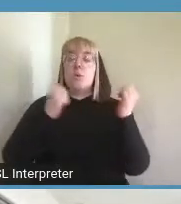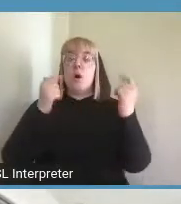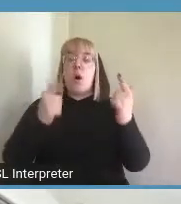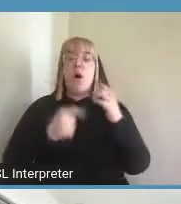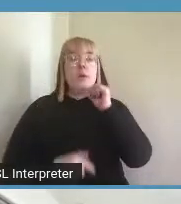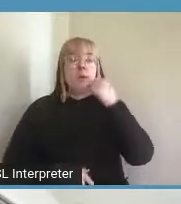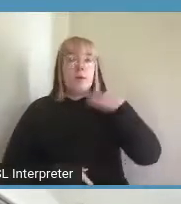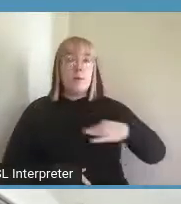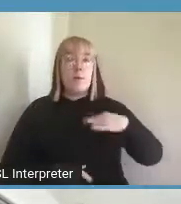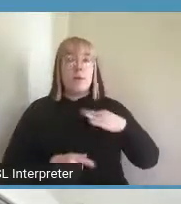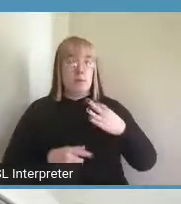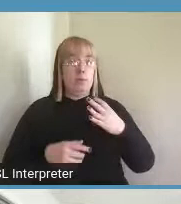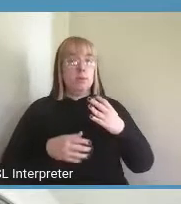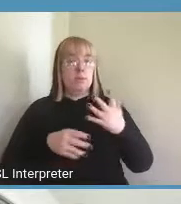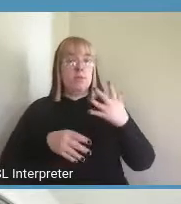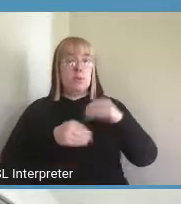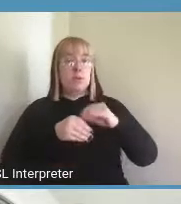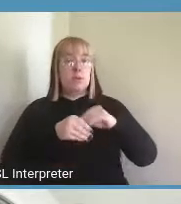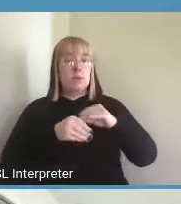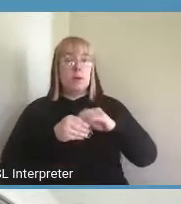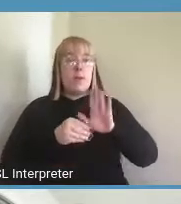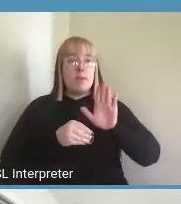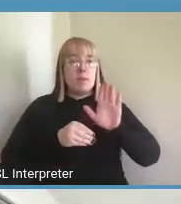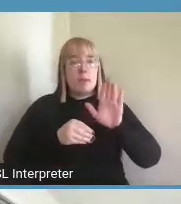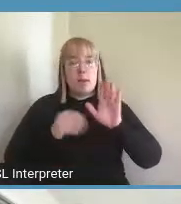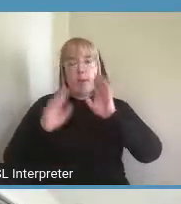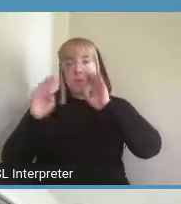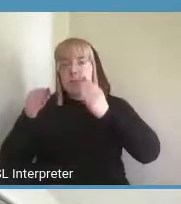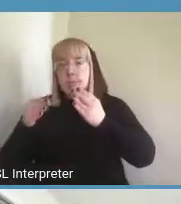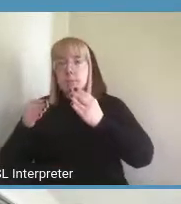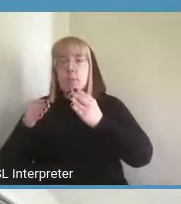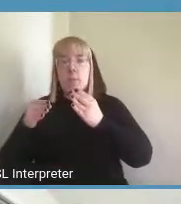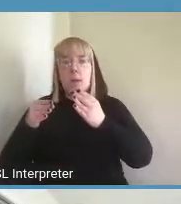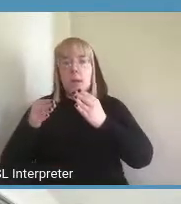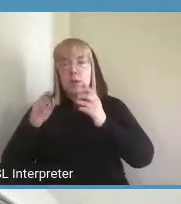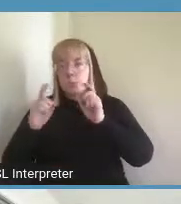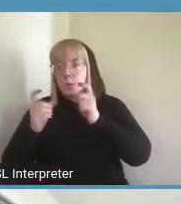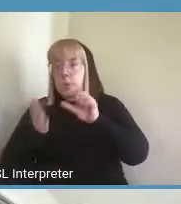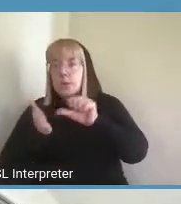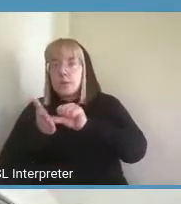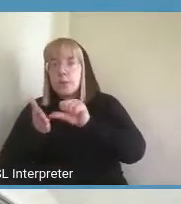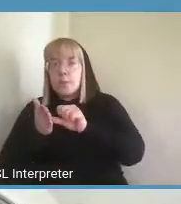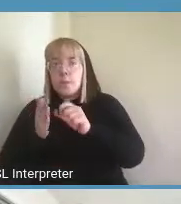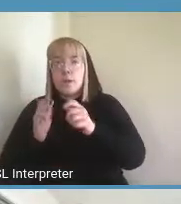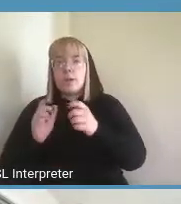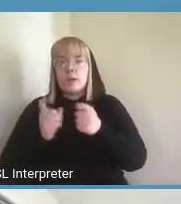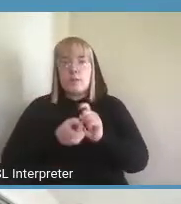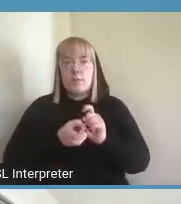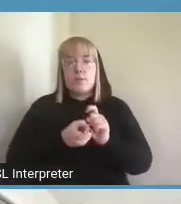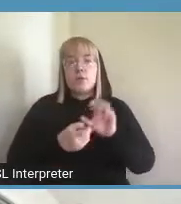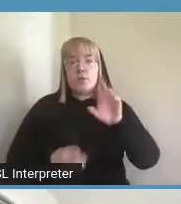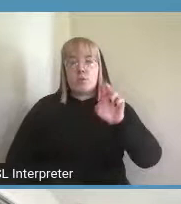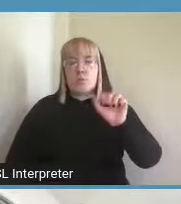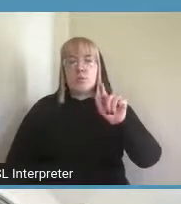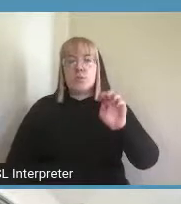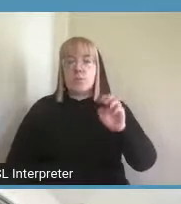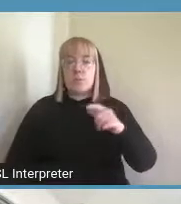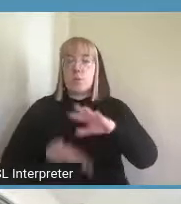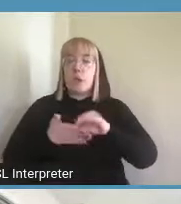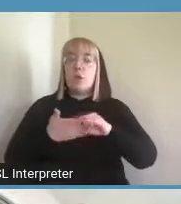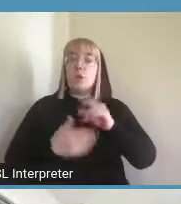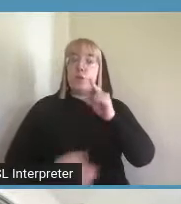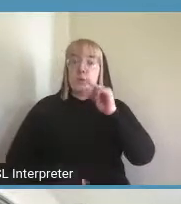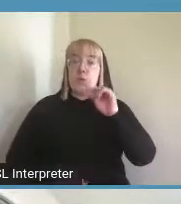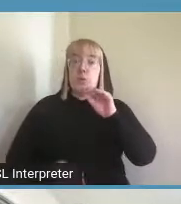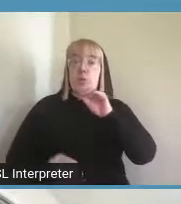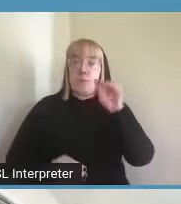participated, what their main donation page conversion rate is. So that's how I learned that 20% is the benchmark